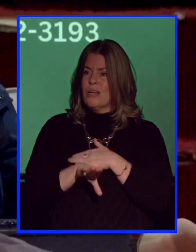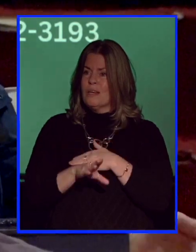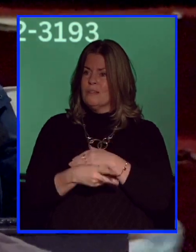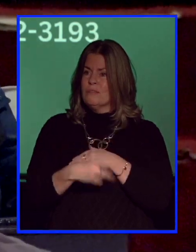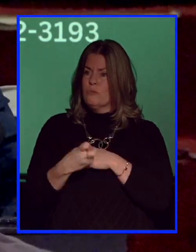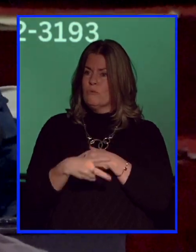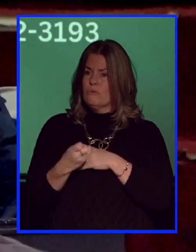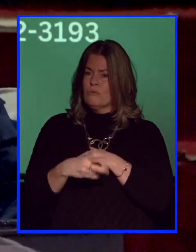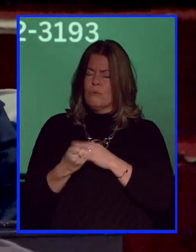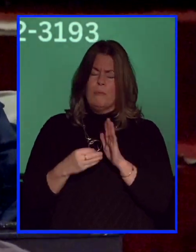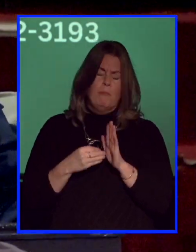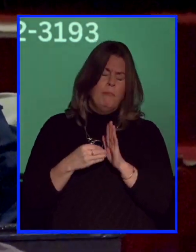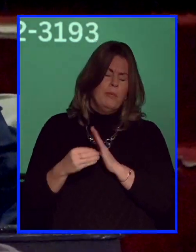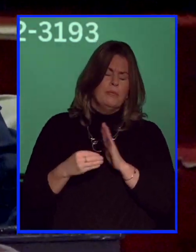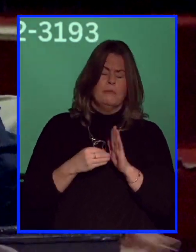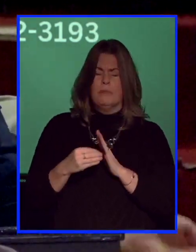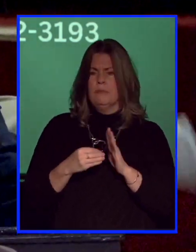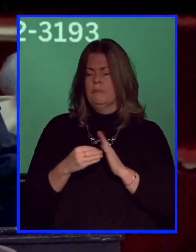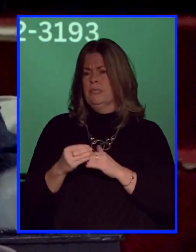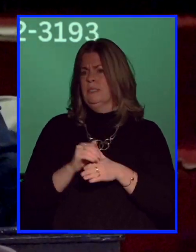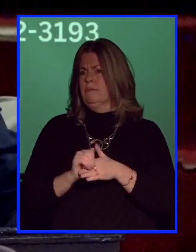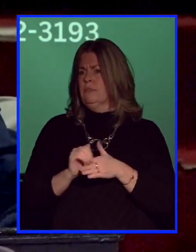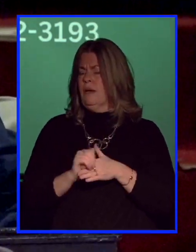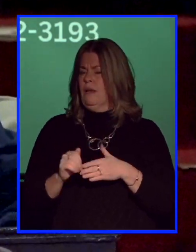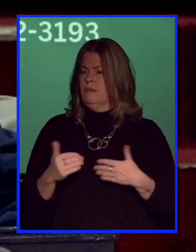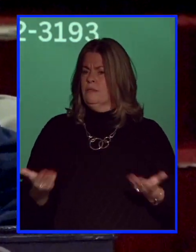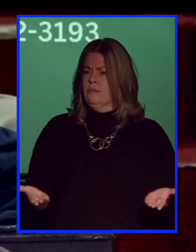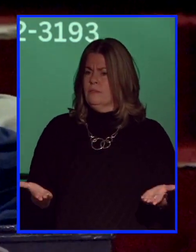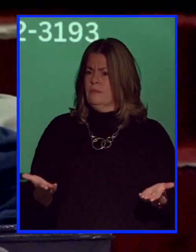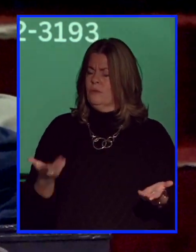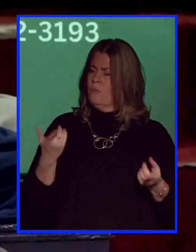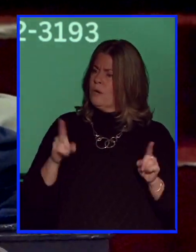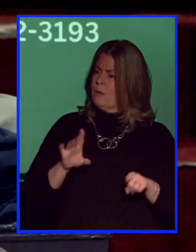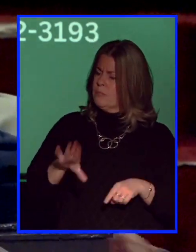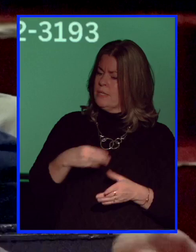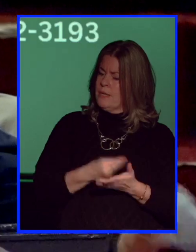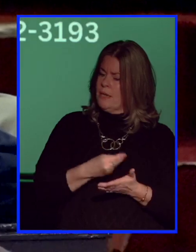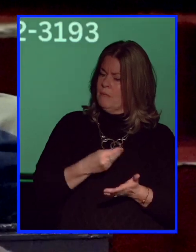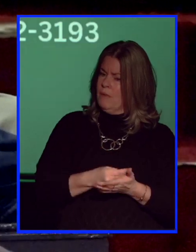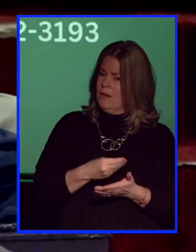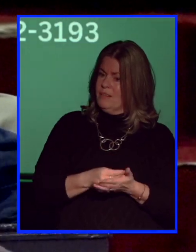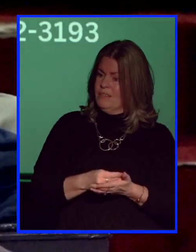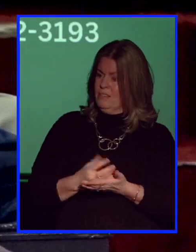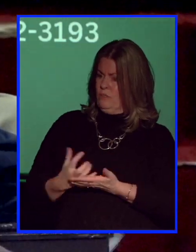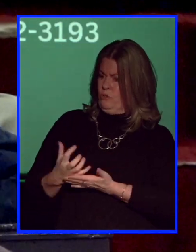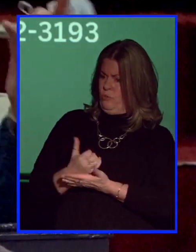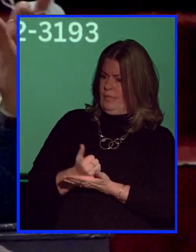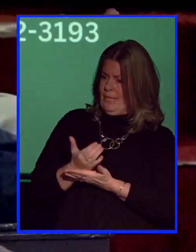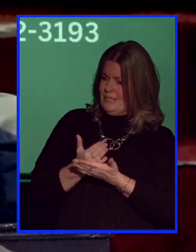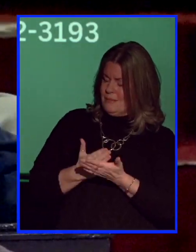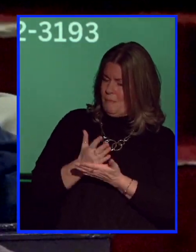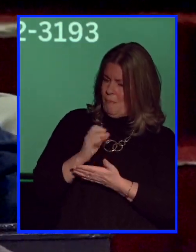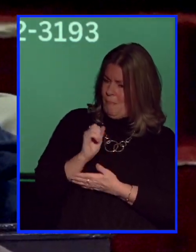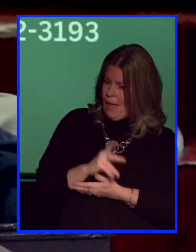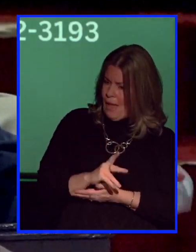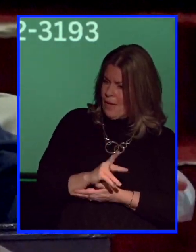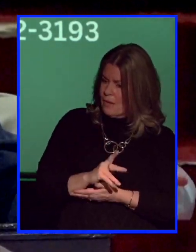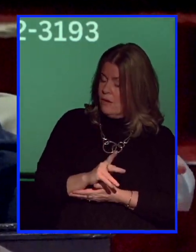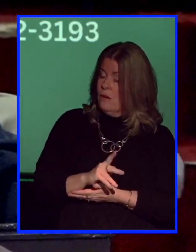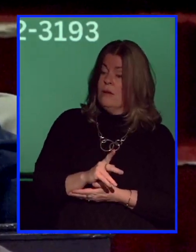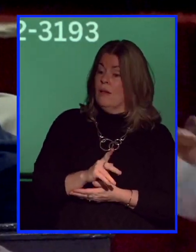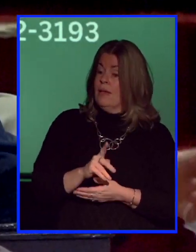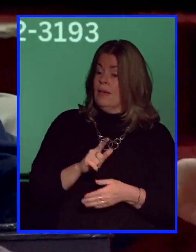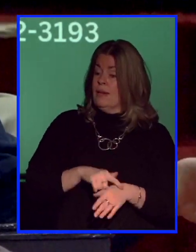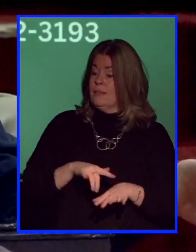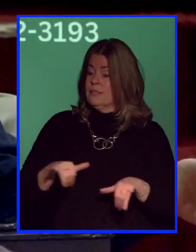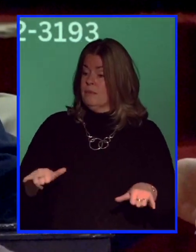my point of view, billions and billions of dollars. What's going to become of that money? Are we going to get some of that back? And in that same vein,